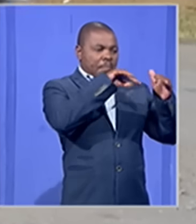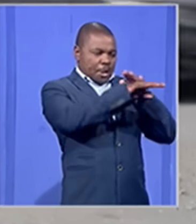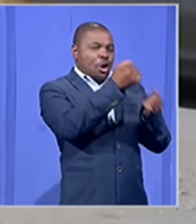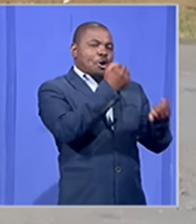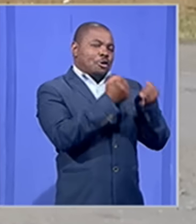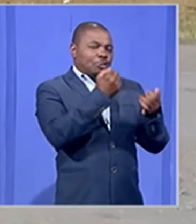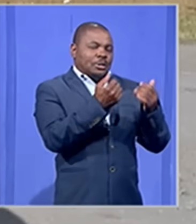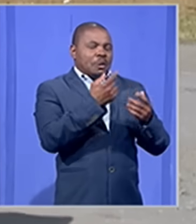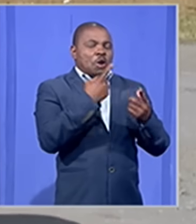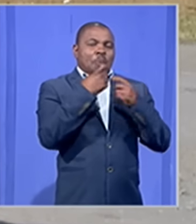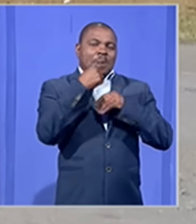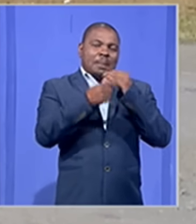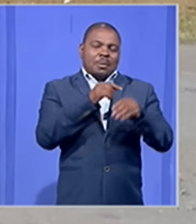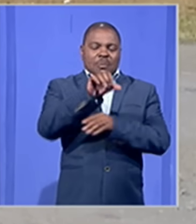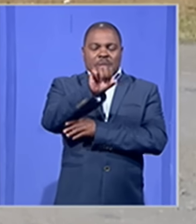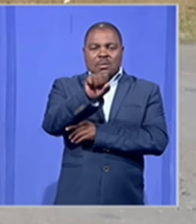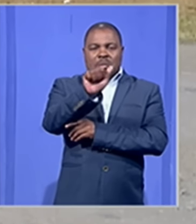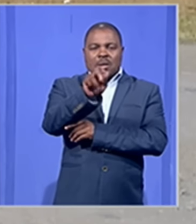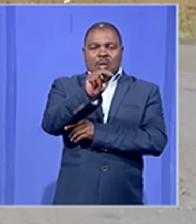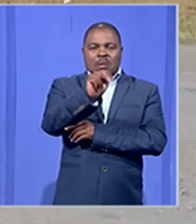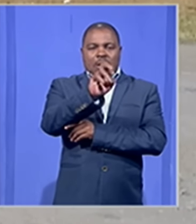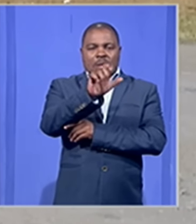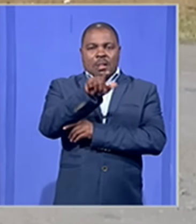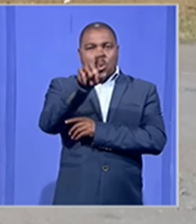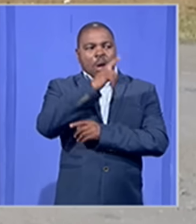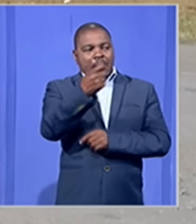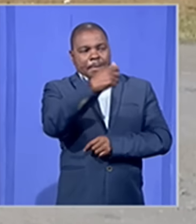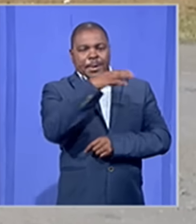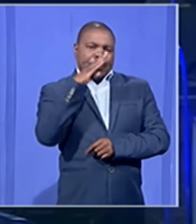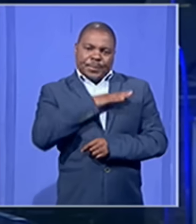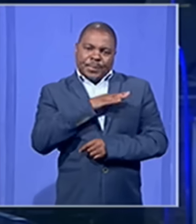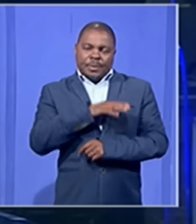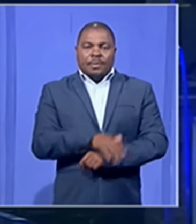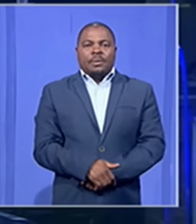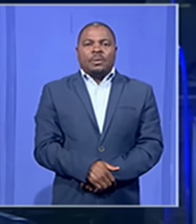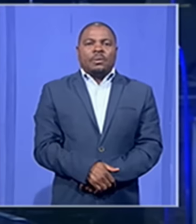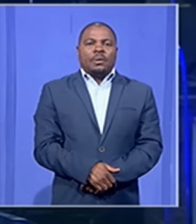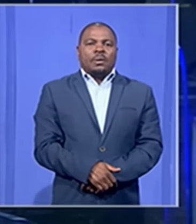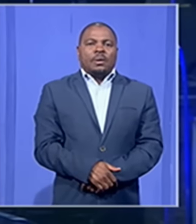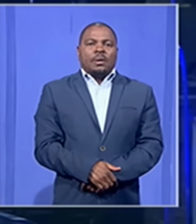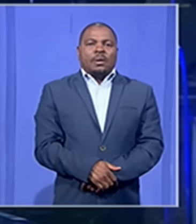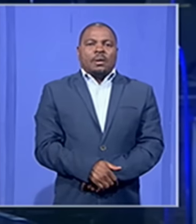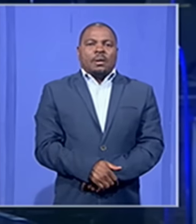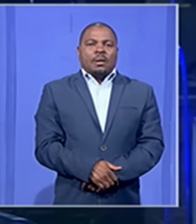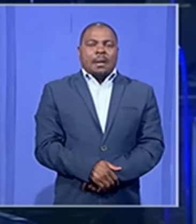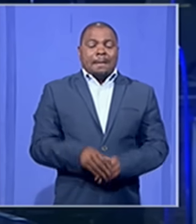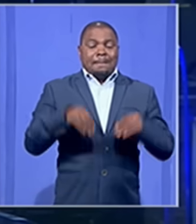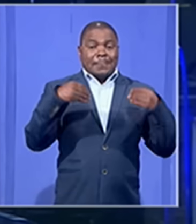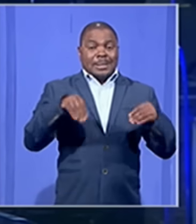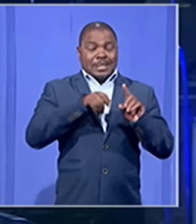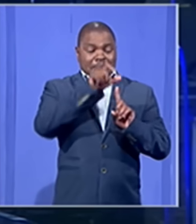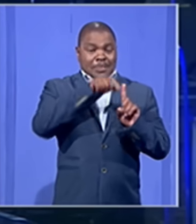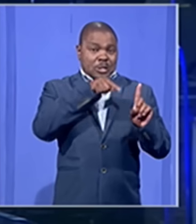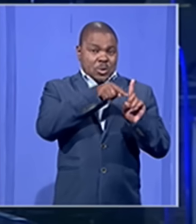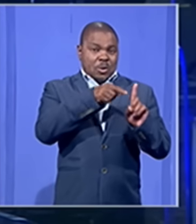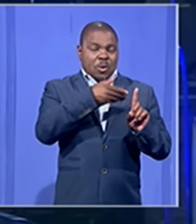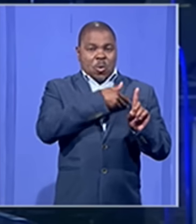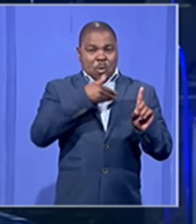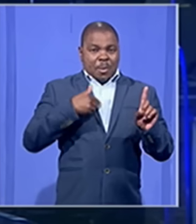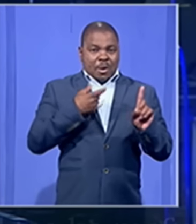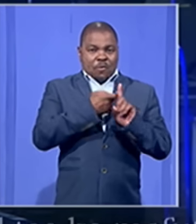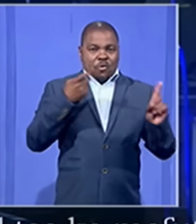kgotlatshekelo tse bang le go palelwa ke go duela. Makgwebo wa dingwaga di le